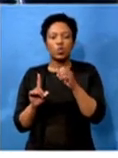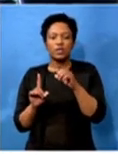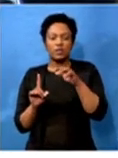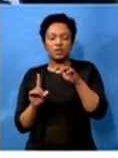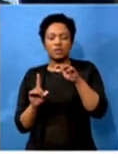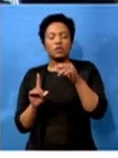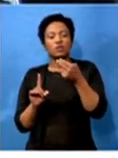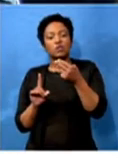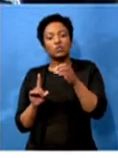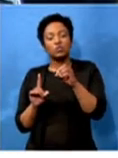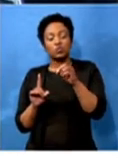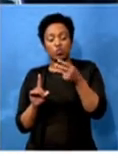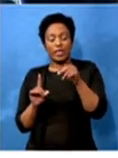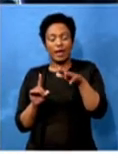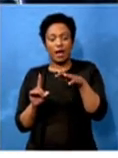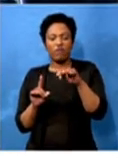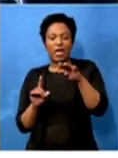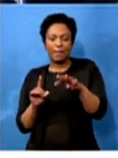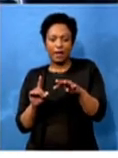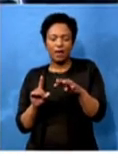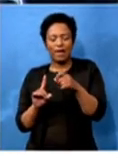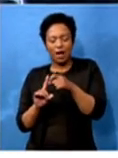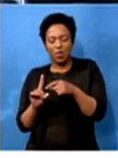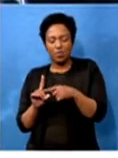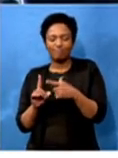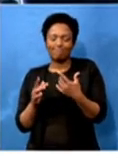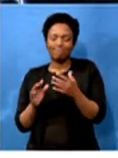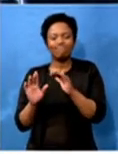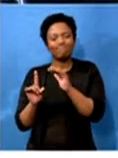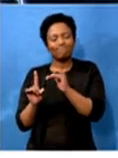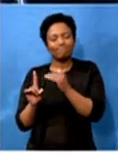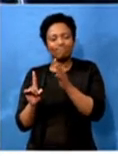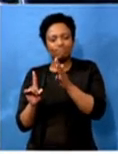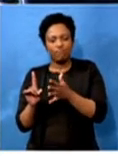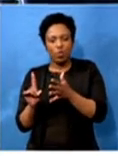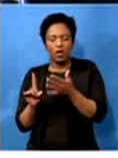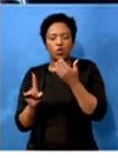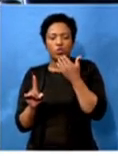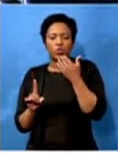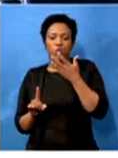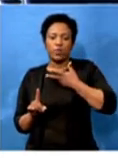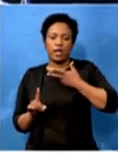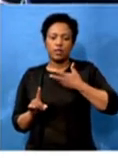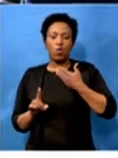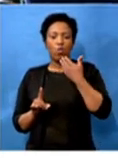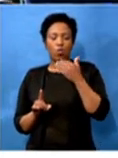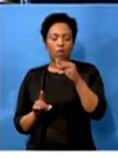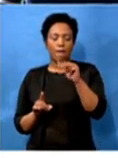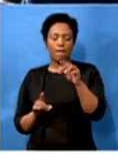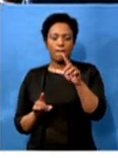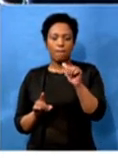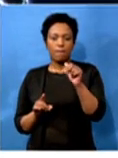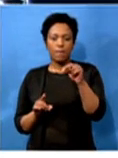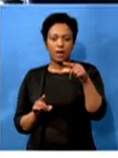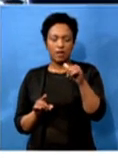April. And the chapter closes today as we bid farewell to Tata Andrew Mlangeni, passing away